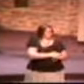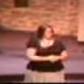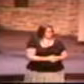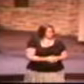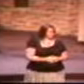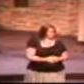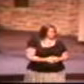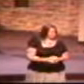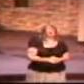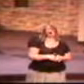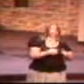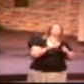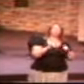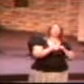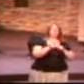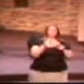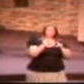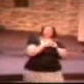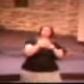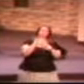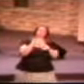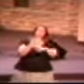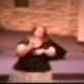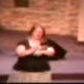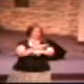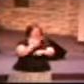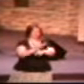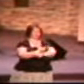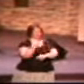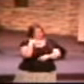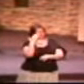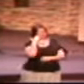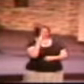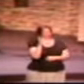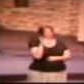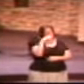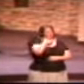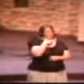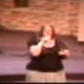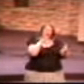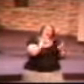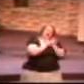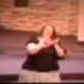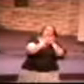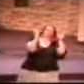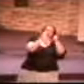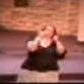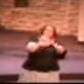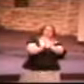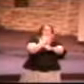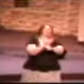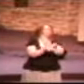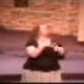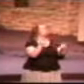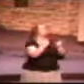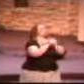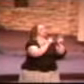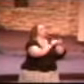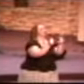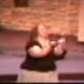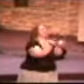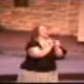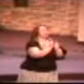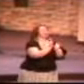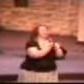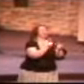hallelujah to the lamb do you understand how odd that is to sing hallelujah to a lamb? Name a team a sports team that has